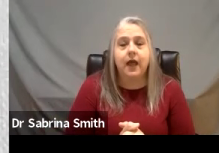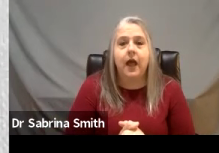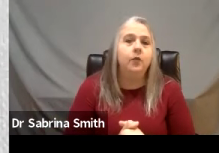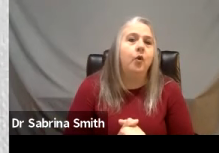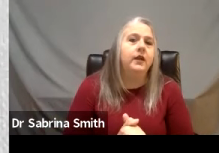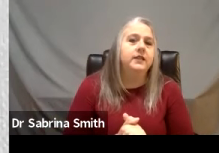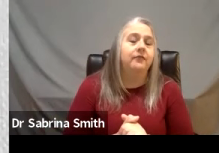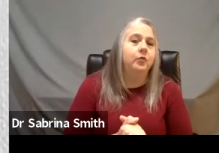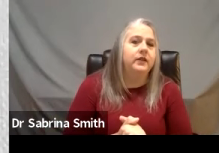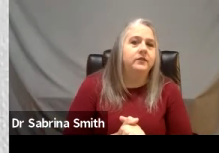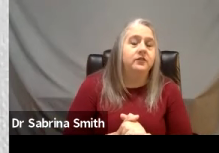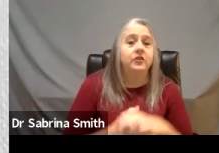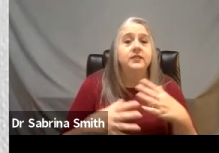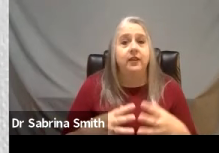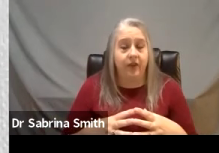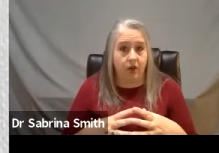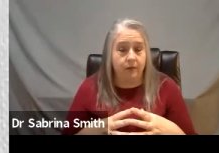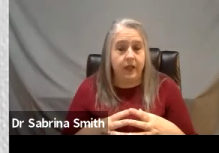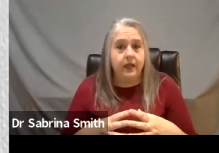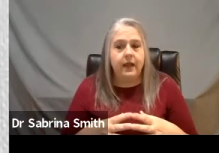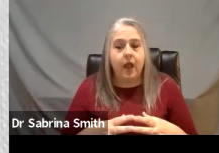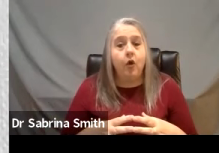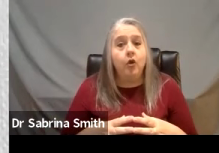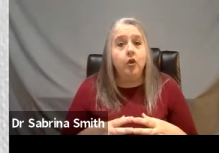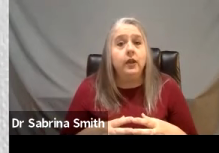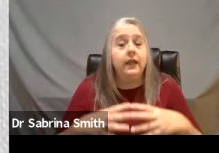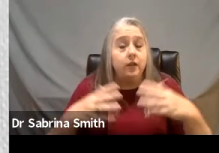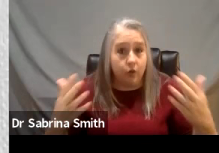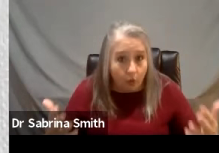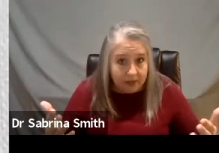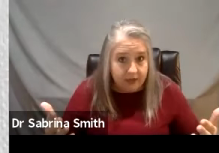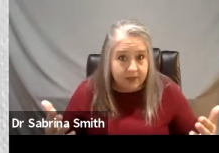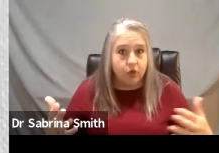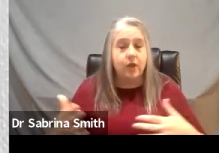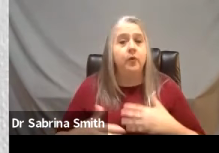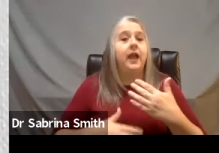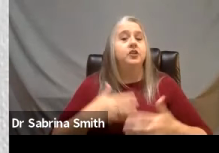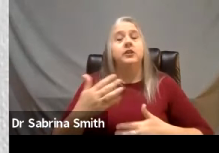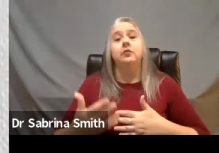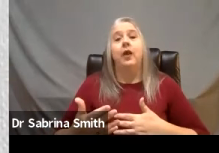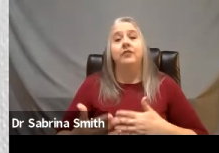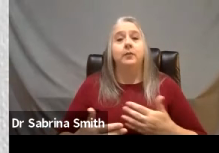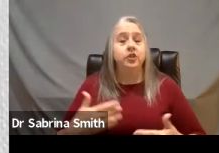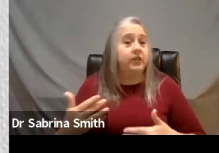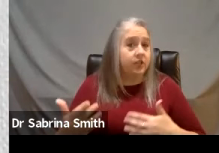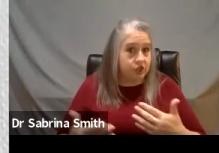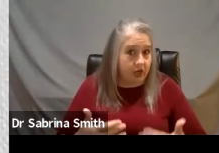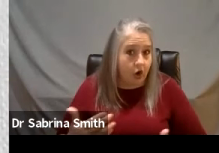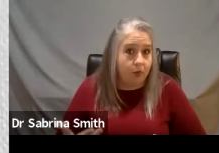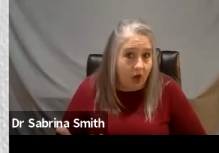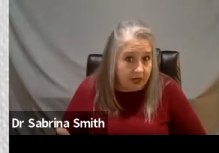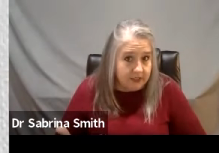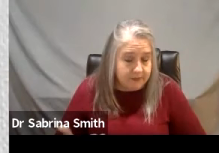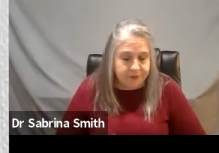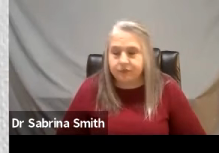because I want everyone to feel safe here. Now, normally in this workshop, we actually will have the opportunity to share